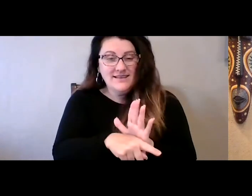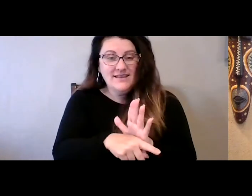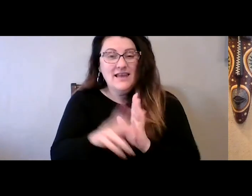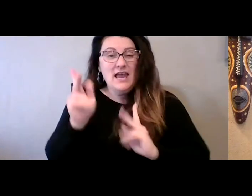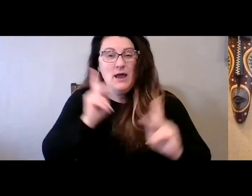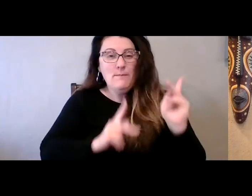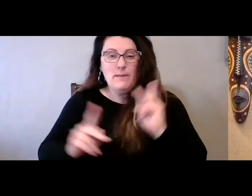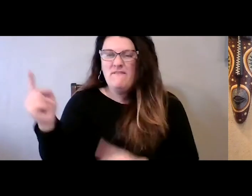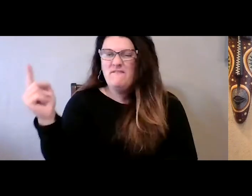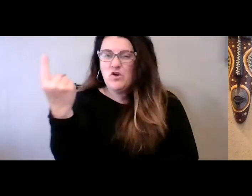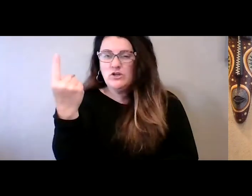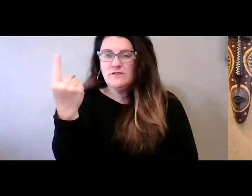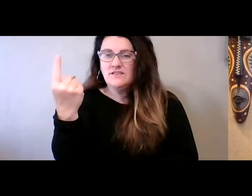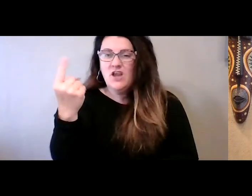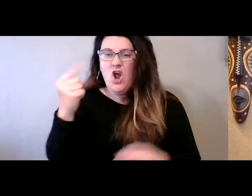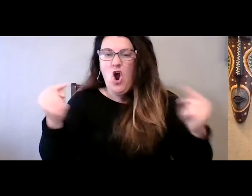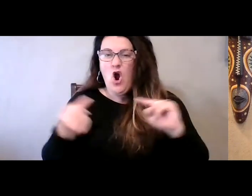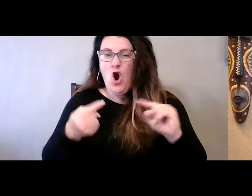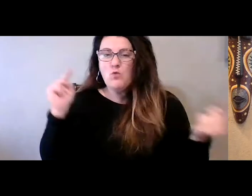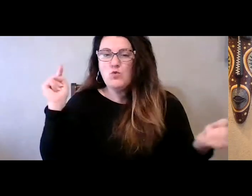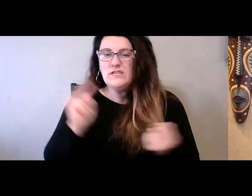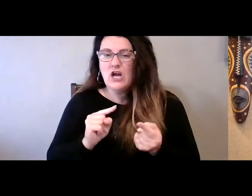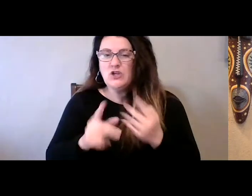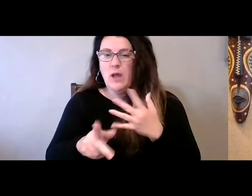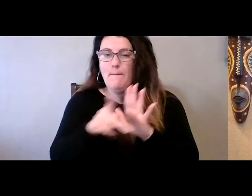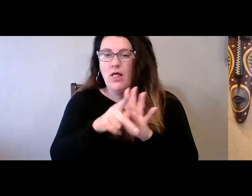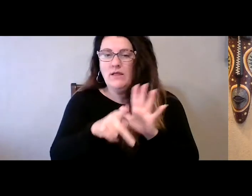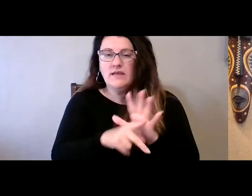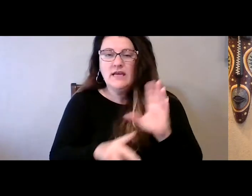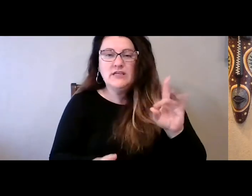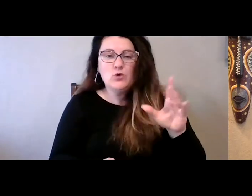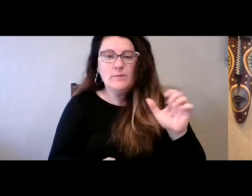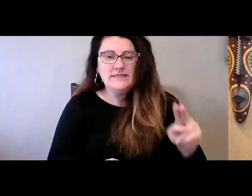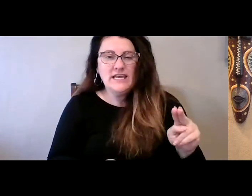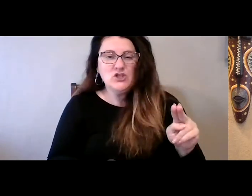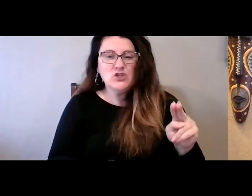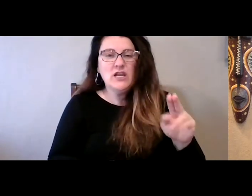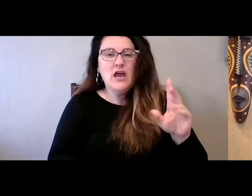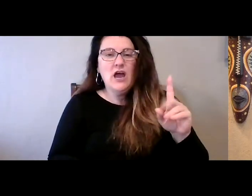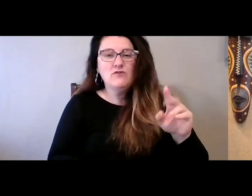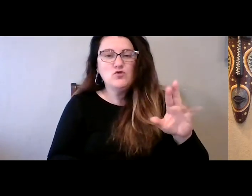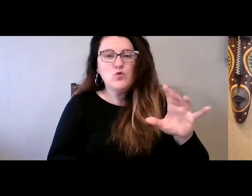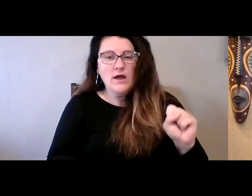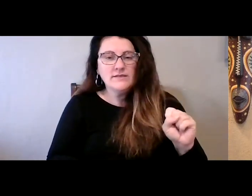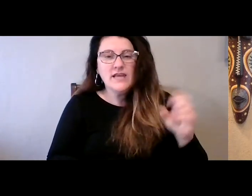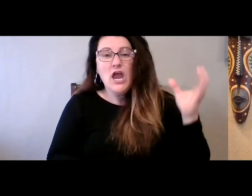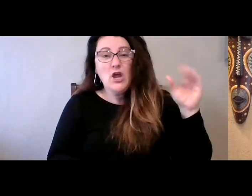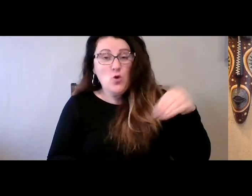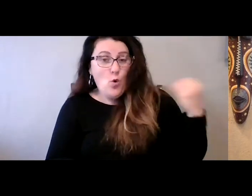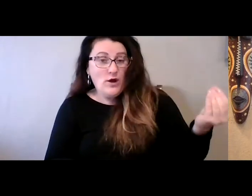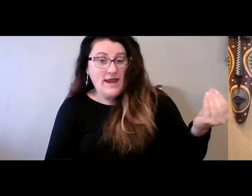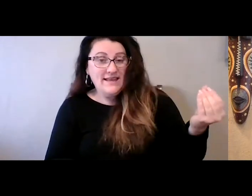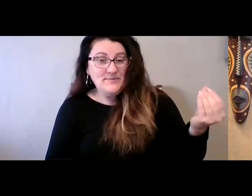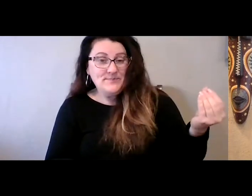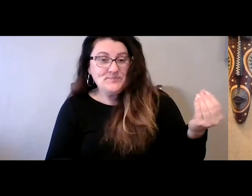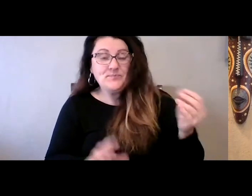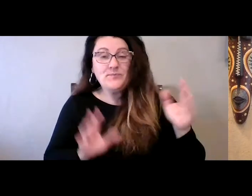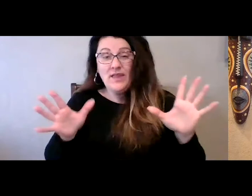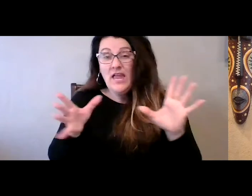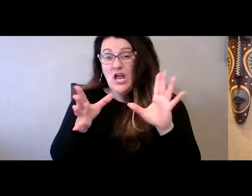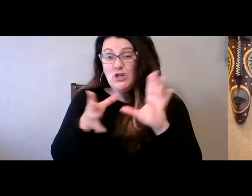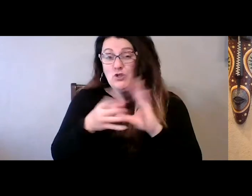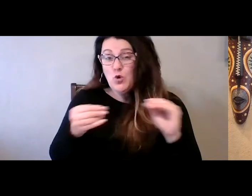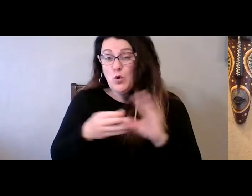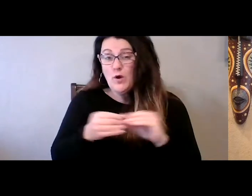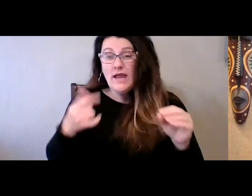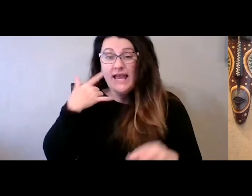people first, harm reduction policies like the decriminalization of drugs in places like Oregon. Because here's the story about